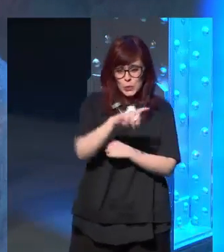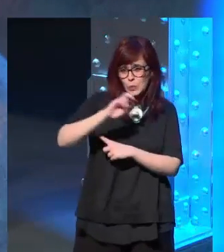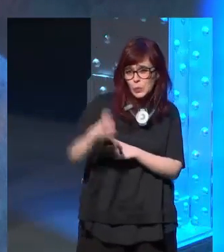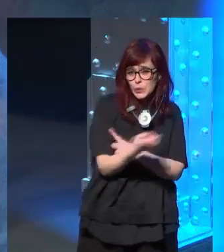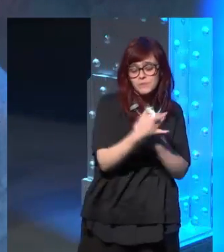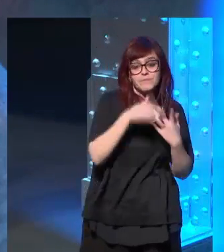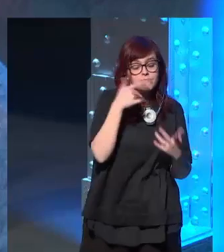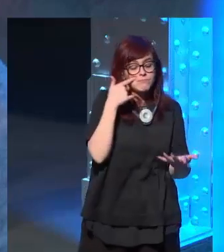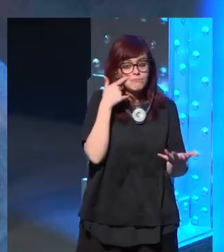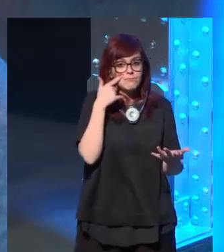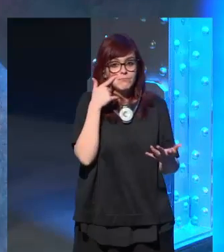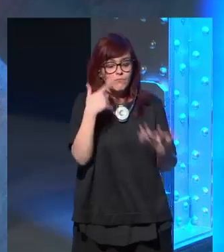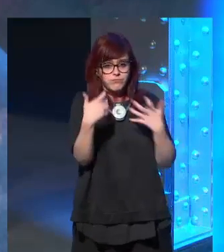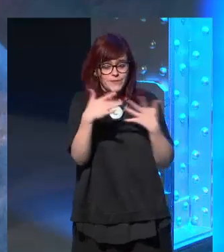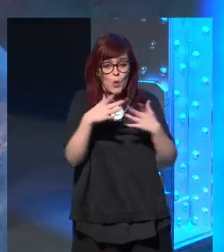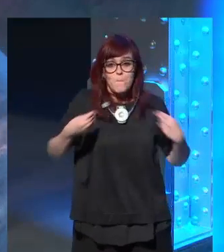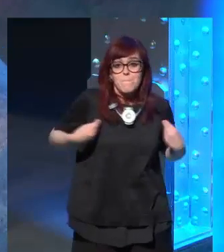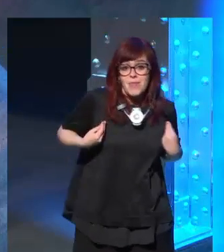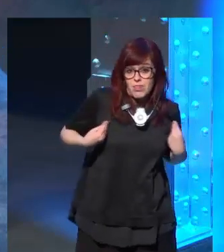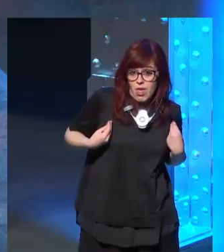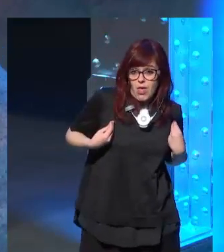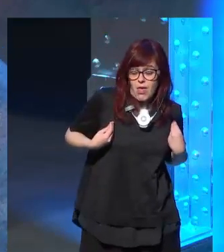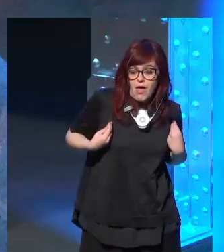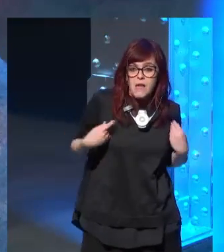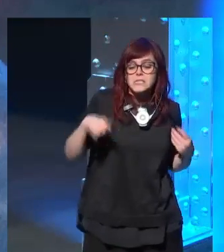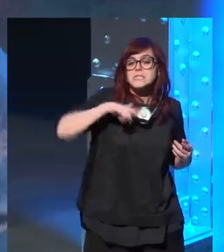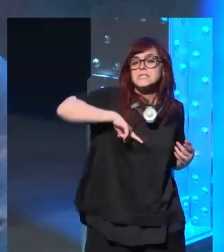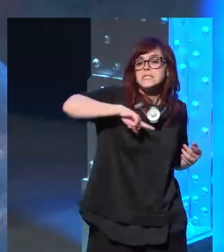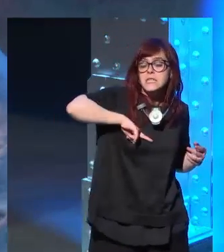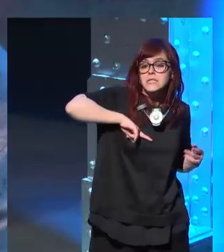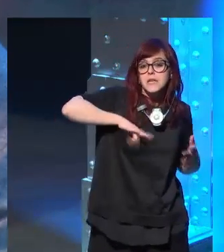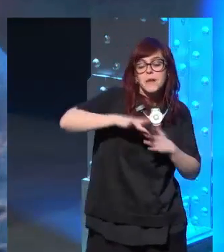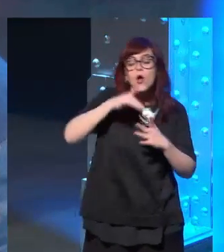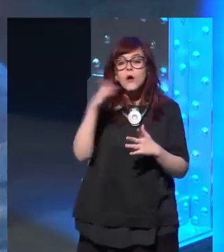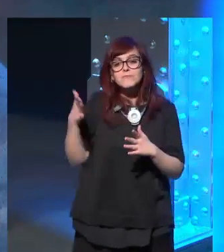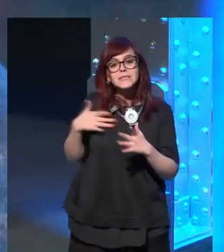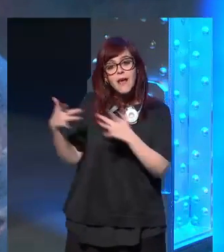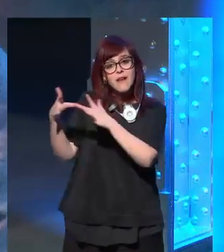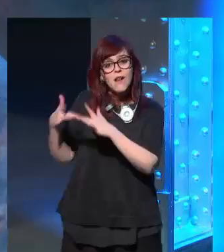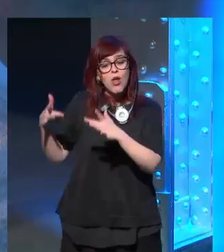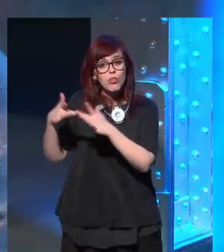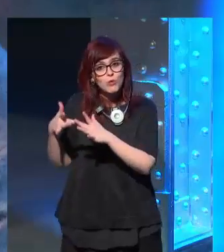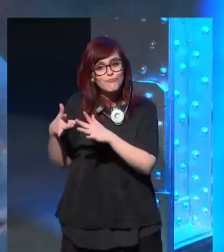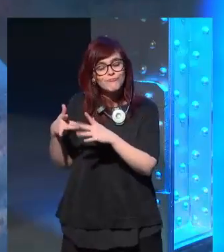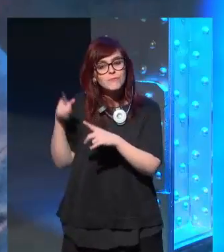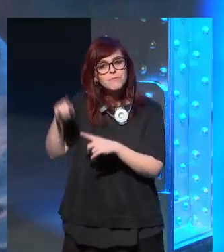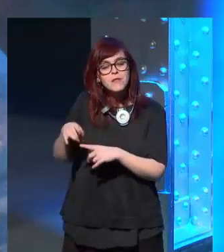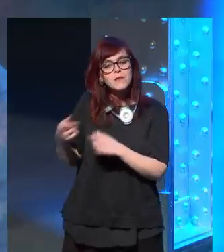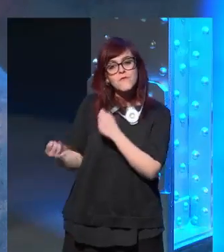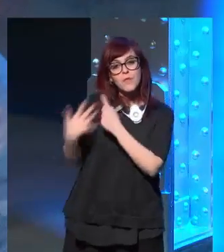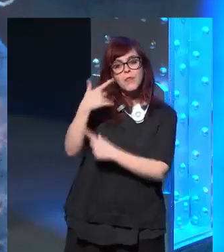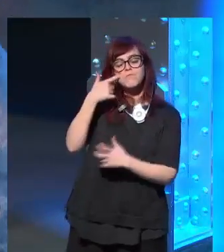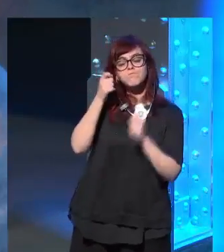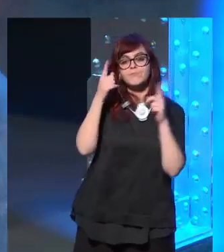life and how I feel, but across generations, across cultures, across countries, we can see that